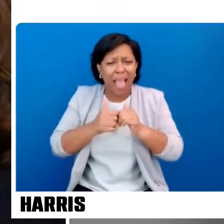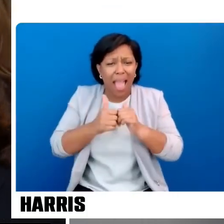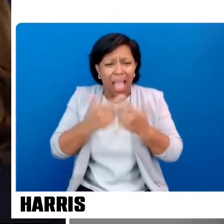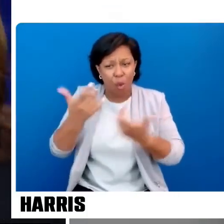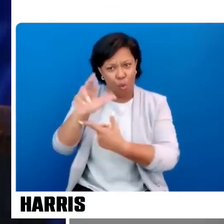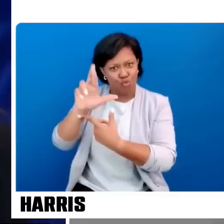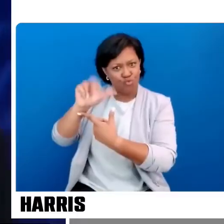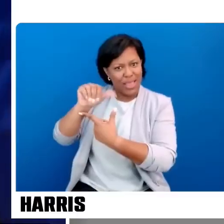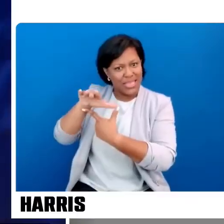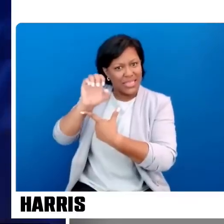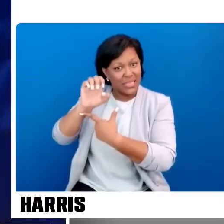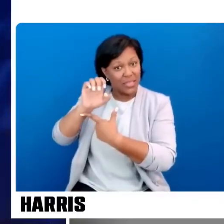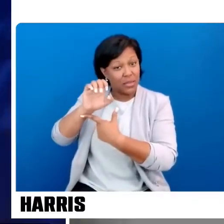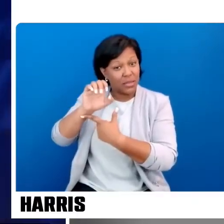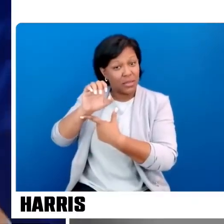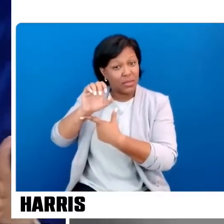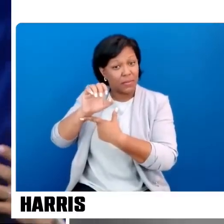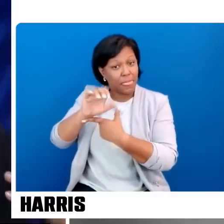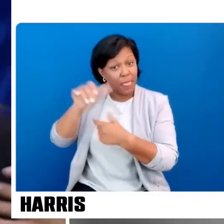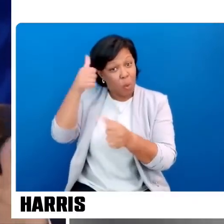started. He was